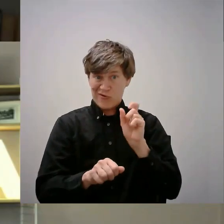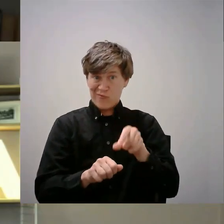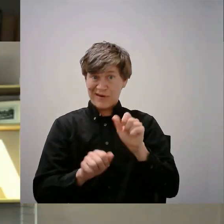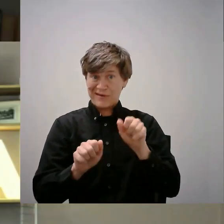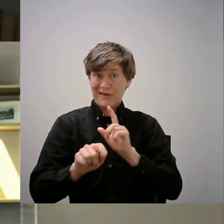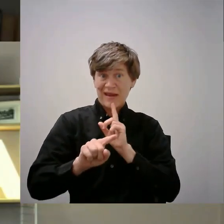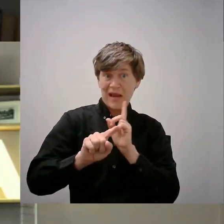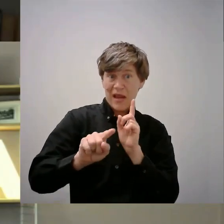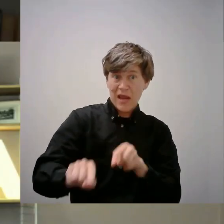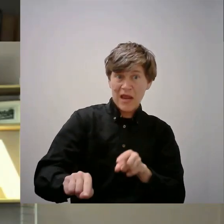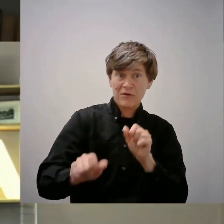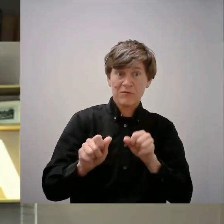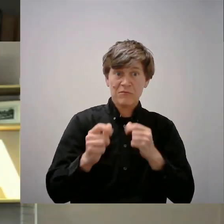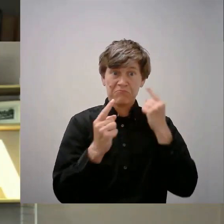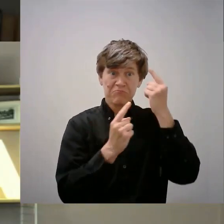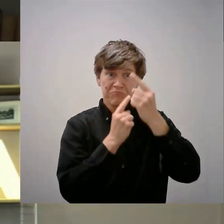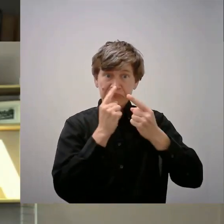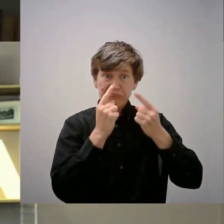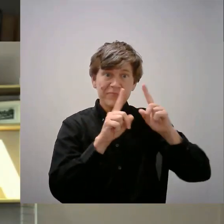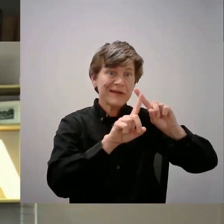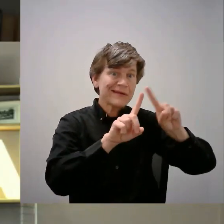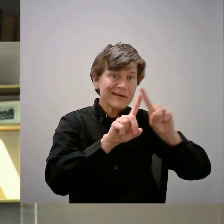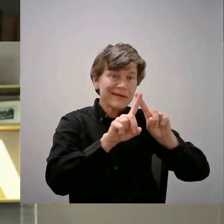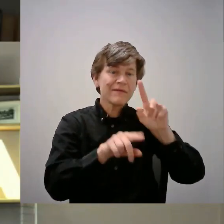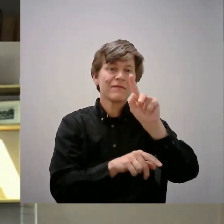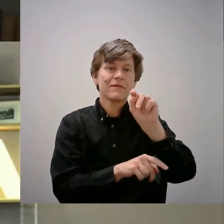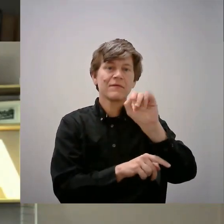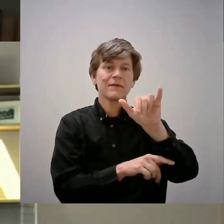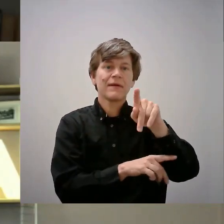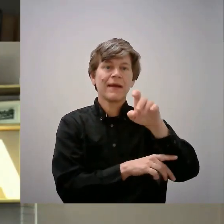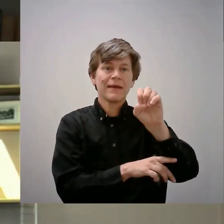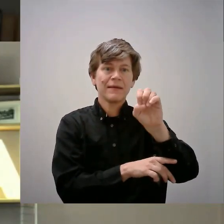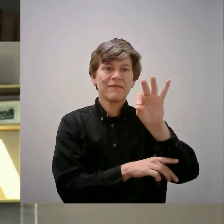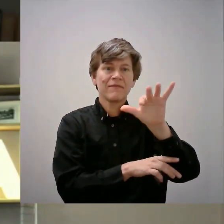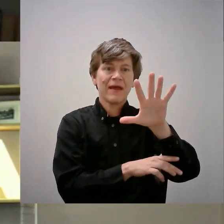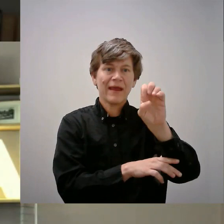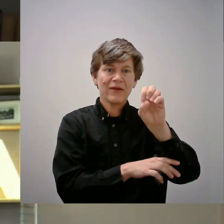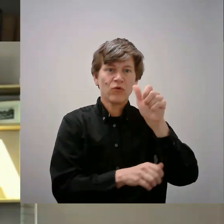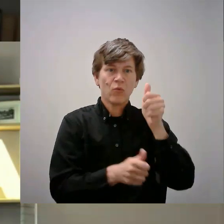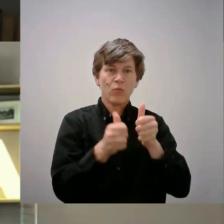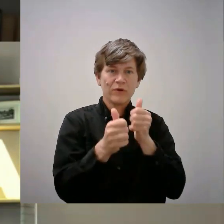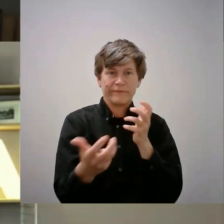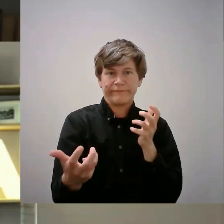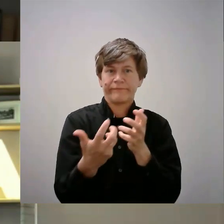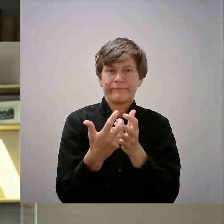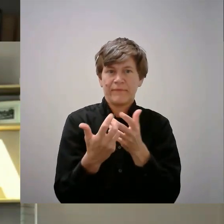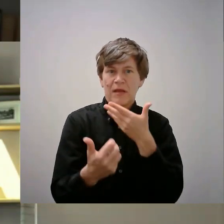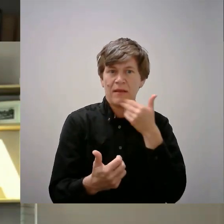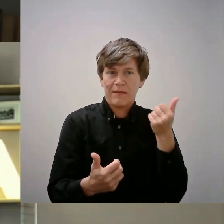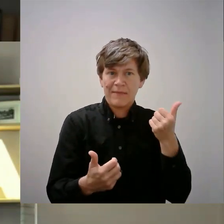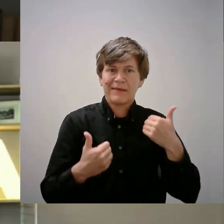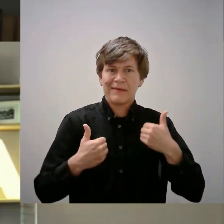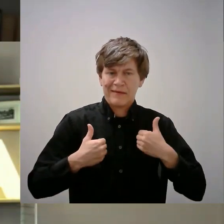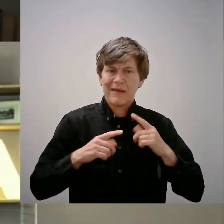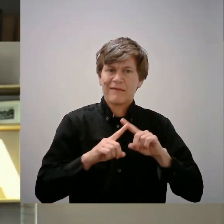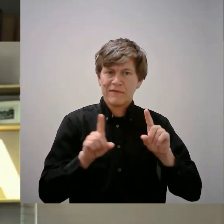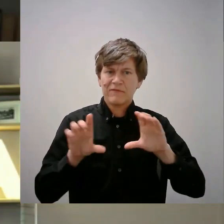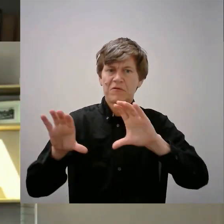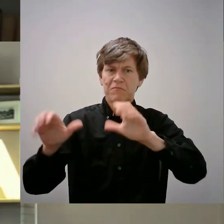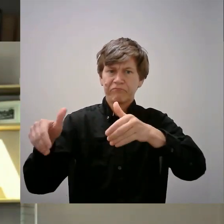of typefaces there are and what fits best. There are a lot of ways to categorize typefaces, but